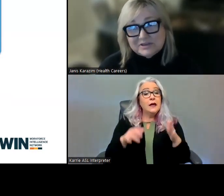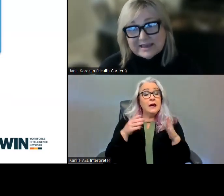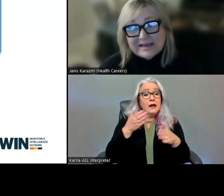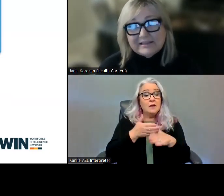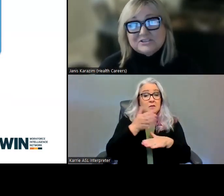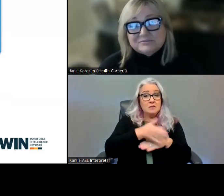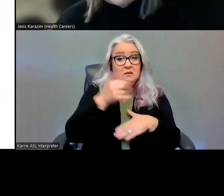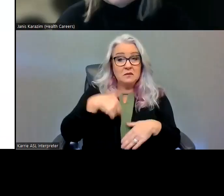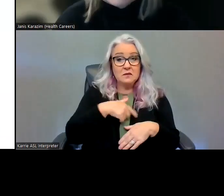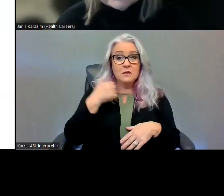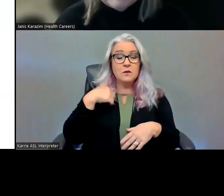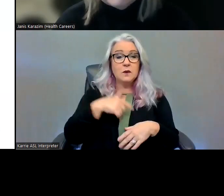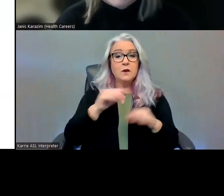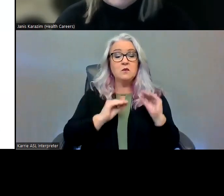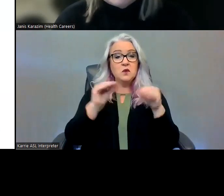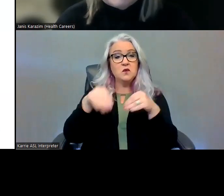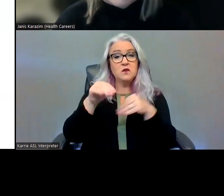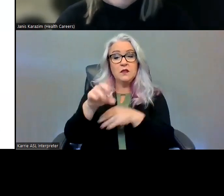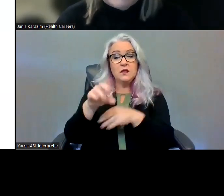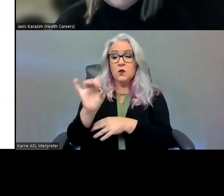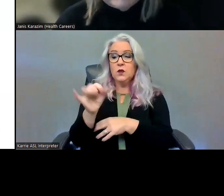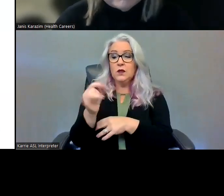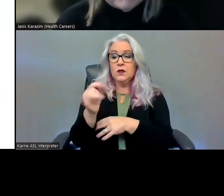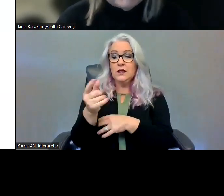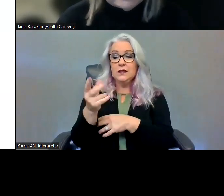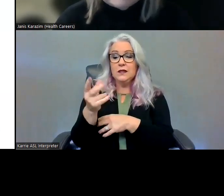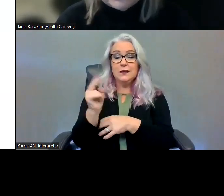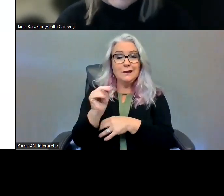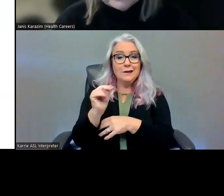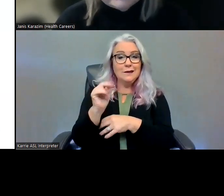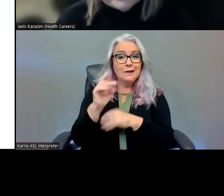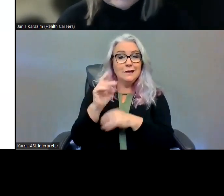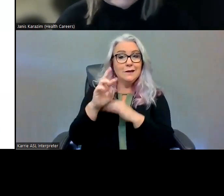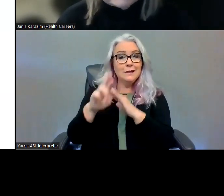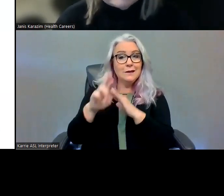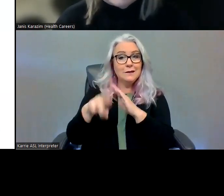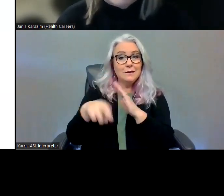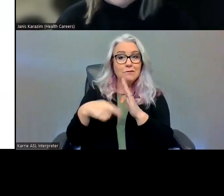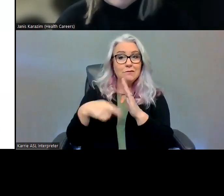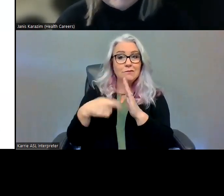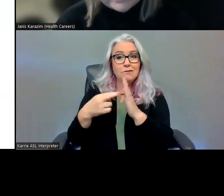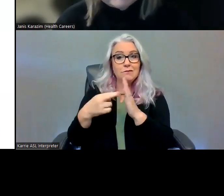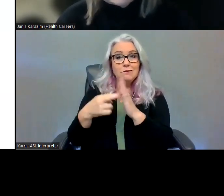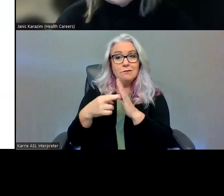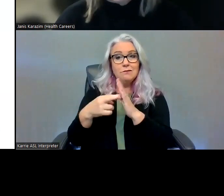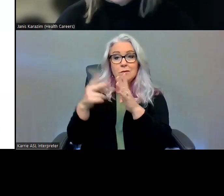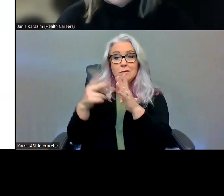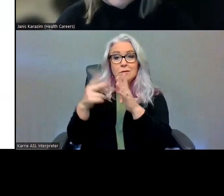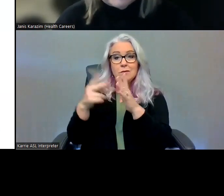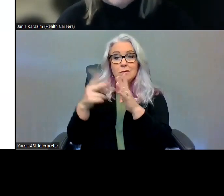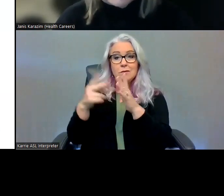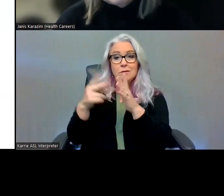the community college and found myself overseeing not just radiologic technology, but all the health